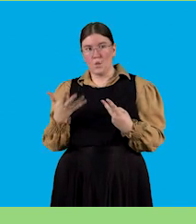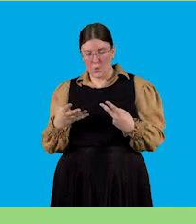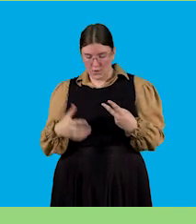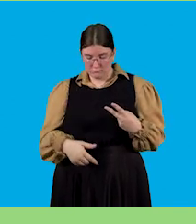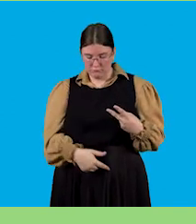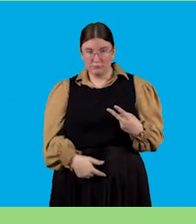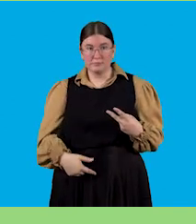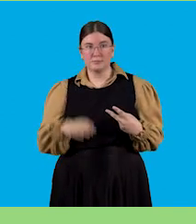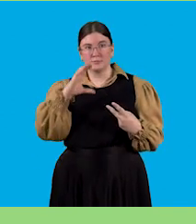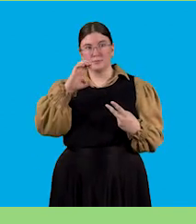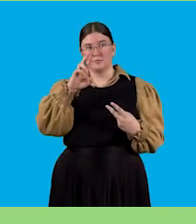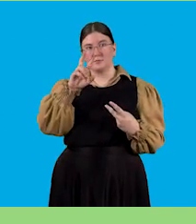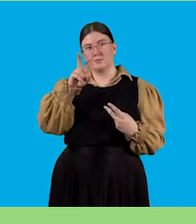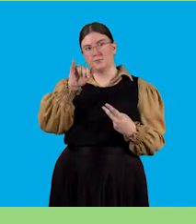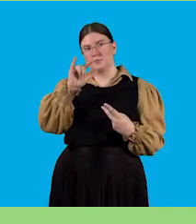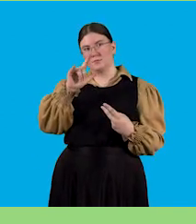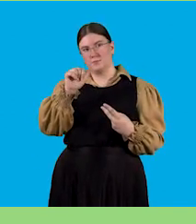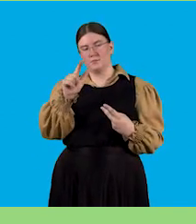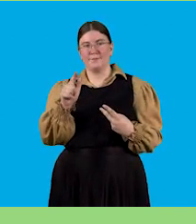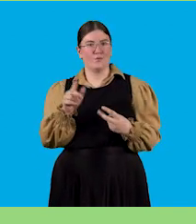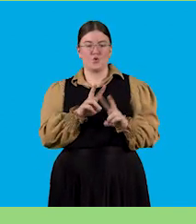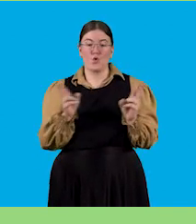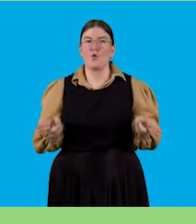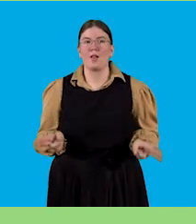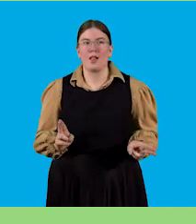uterine or cervical abnormalities,